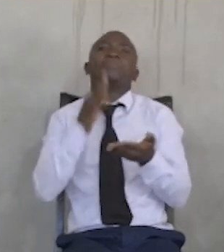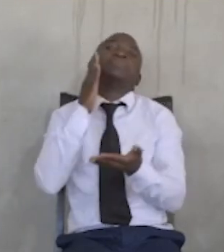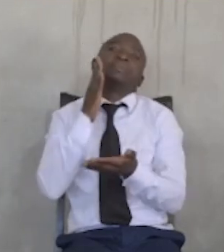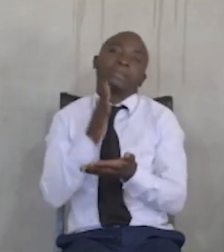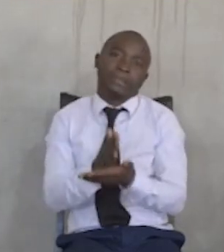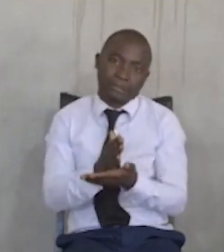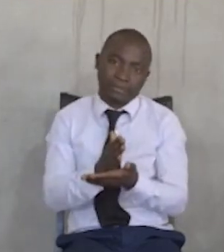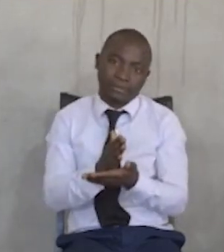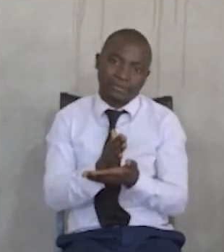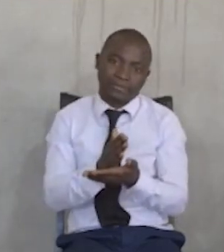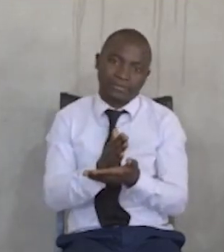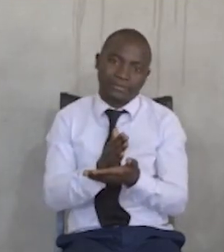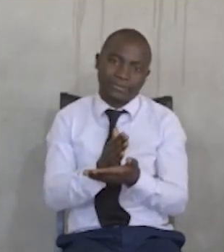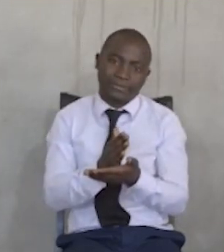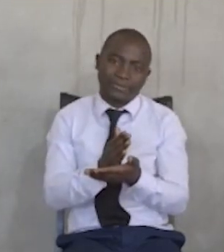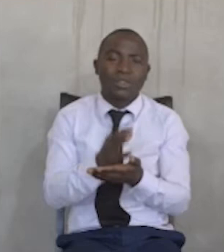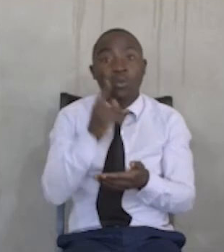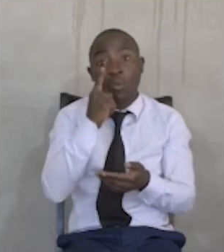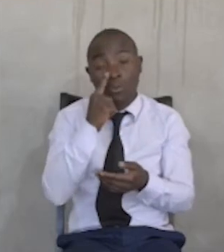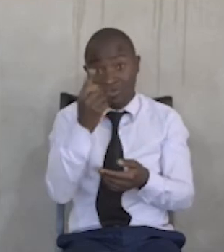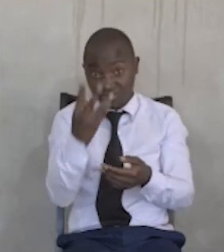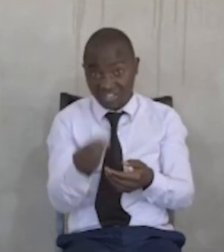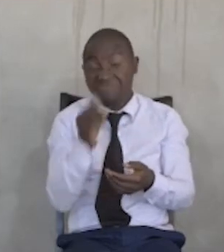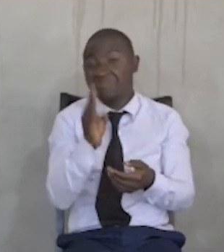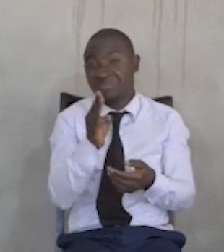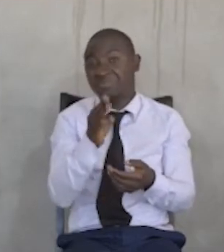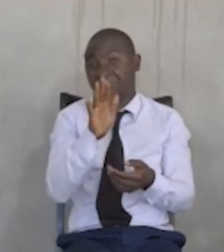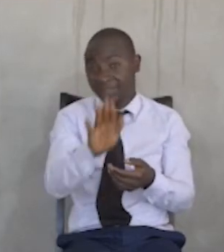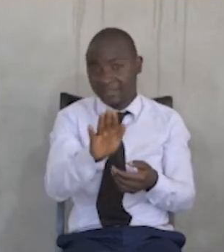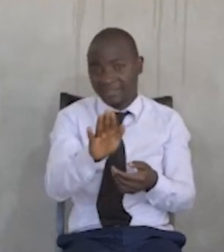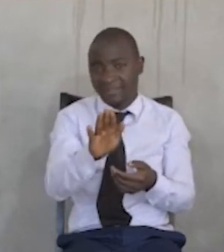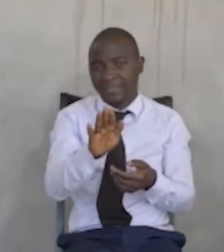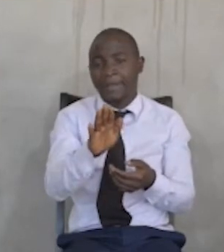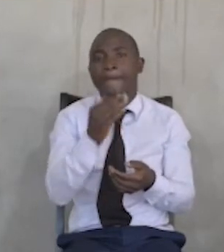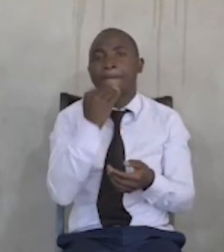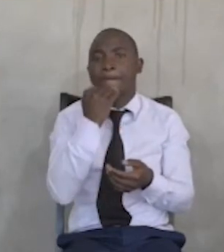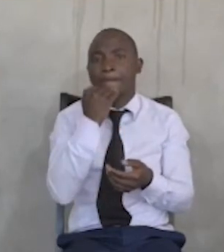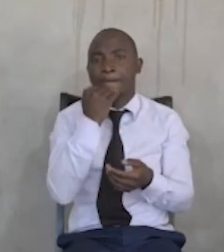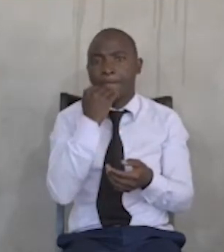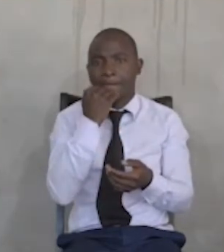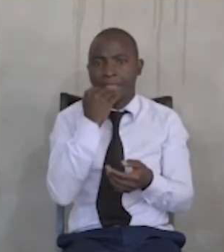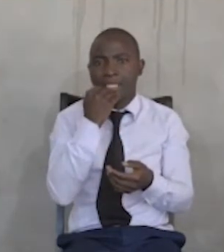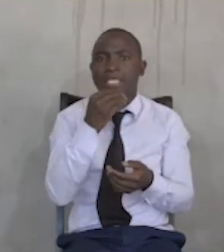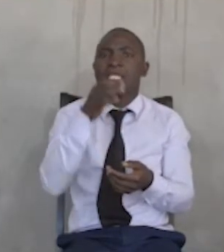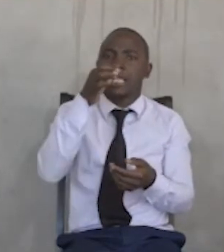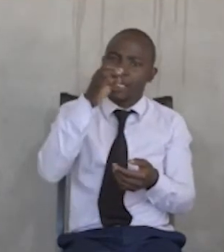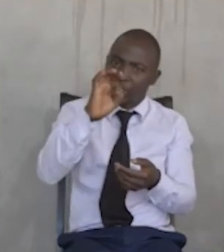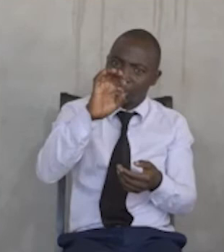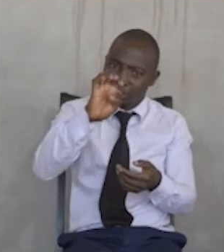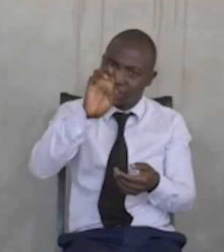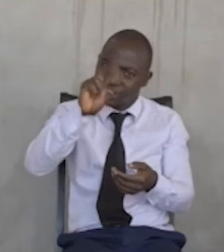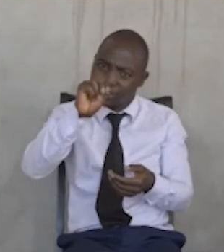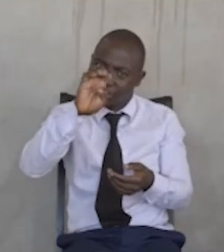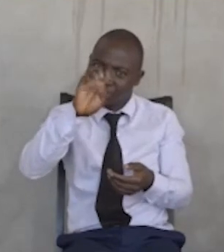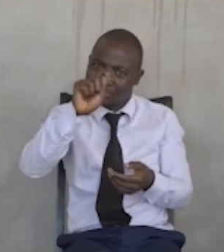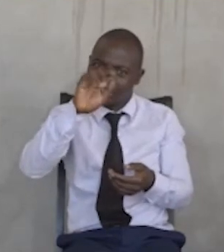the genetic material. So once we have abnormality there, you can then have a genetic disorder.